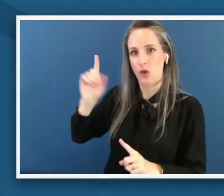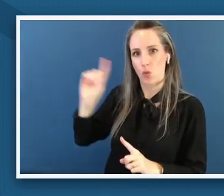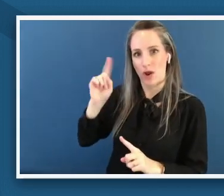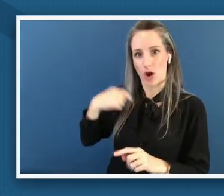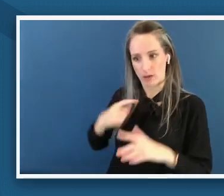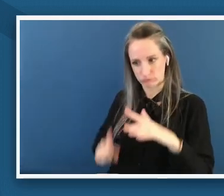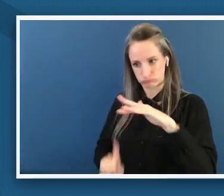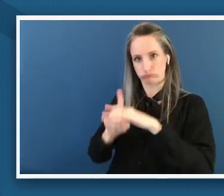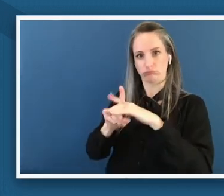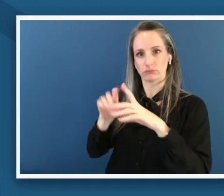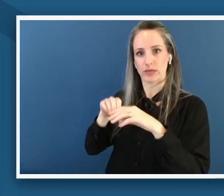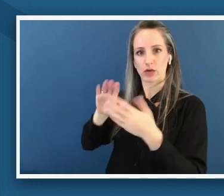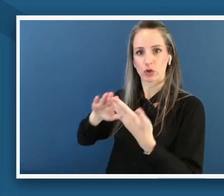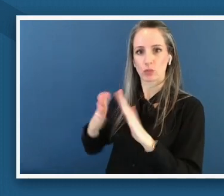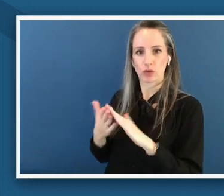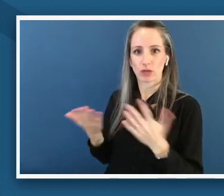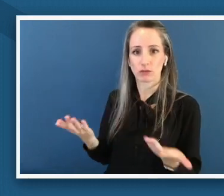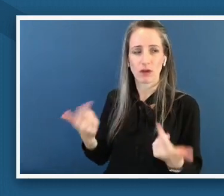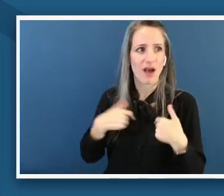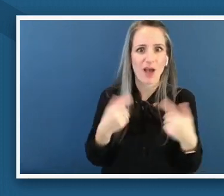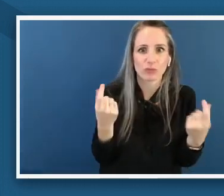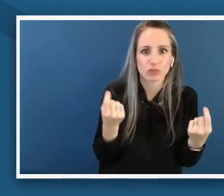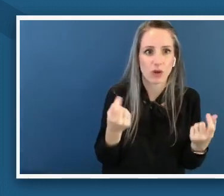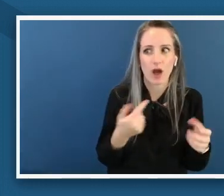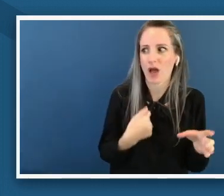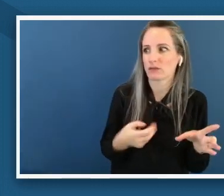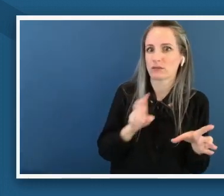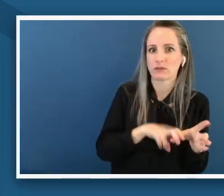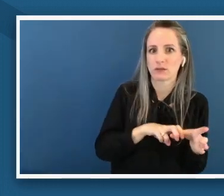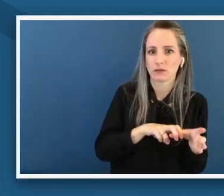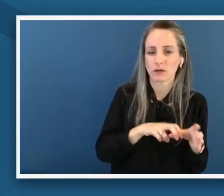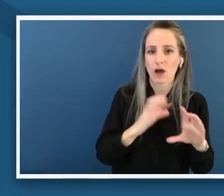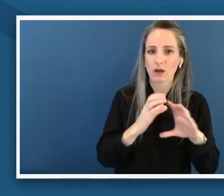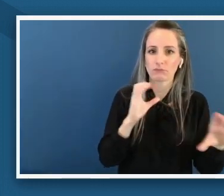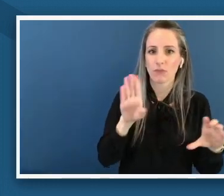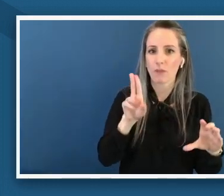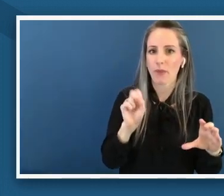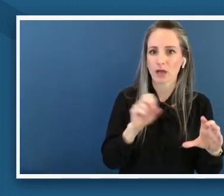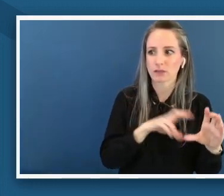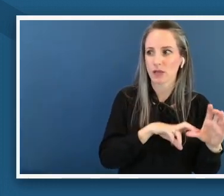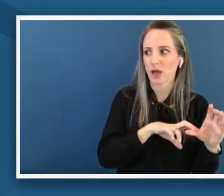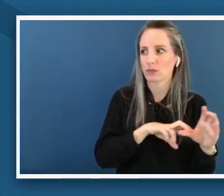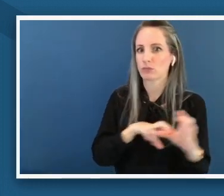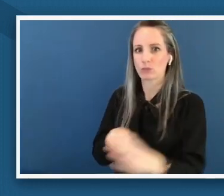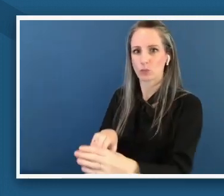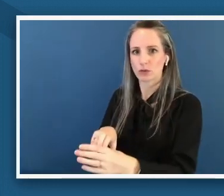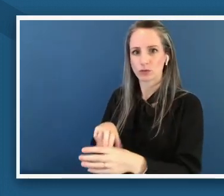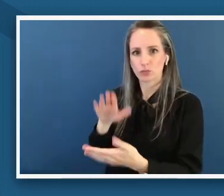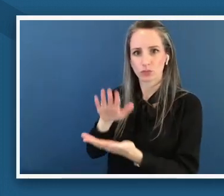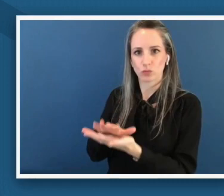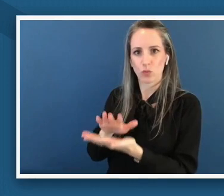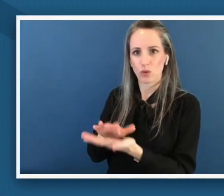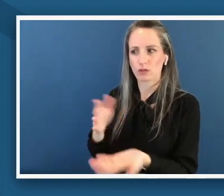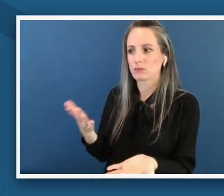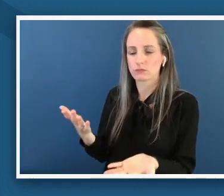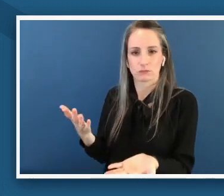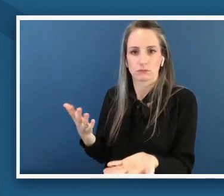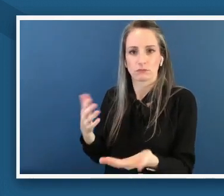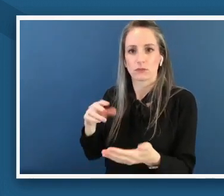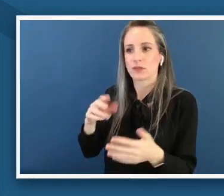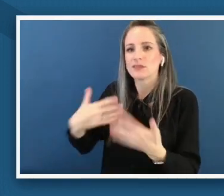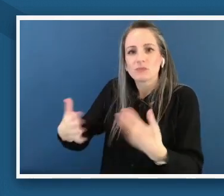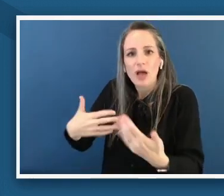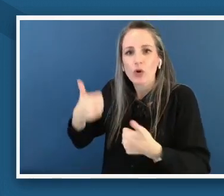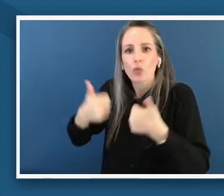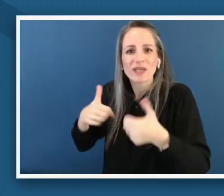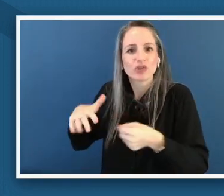on a school bus and went to the school that you told me to go to. And that should have been enough. When I got off that bus, it doesn't matter what neighborhood I come